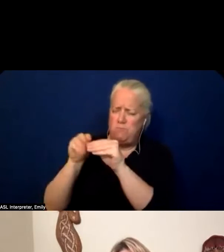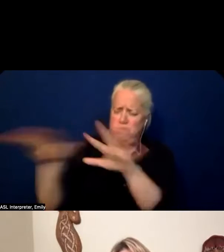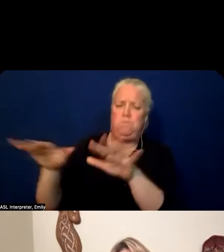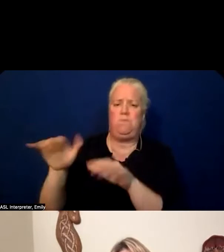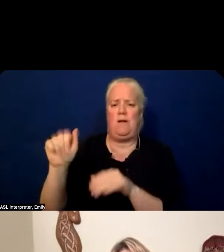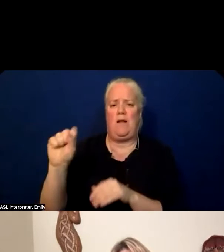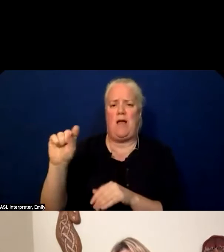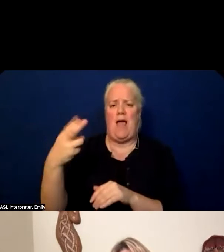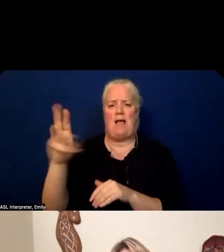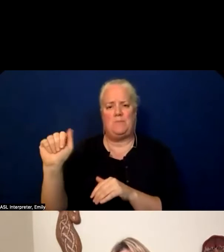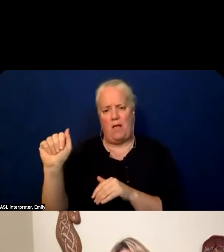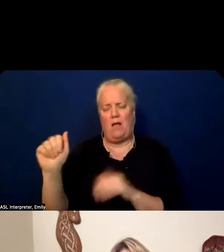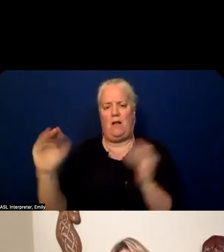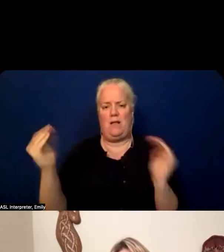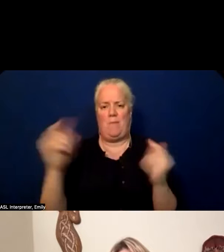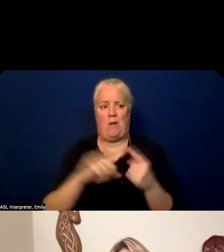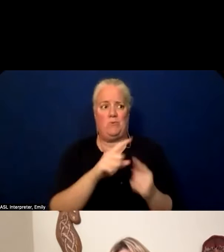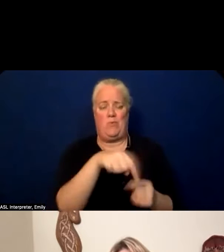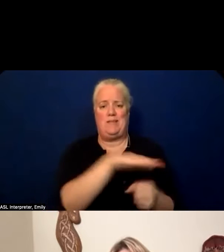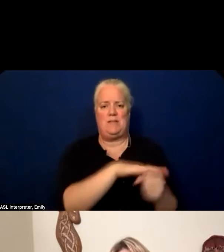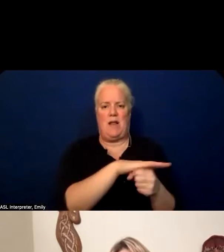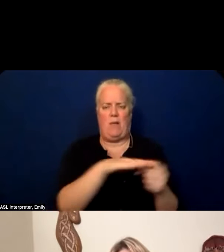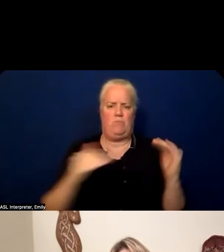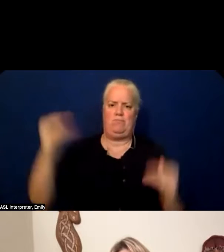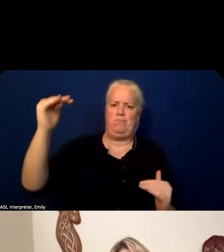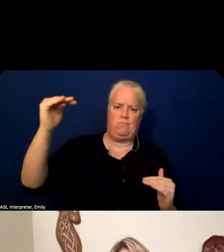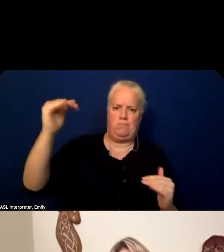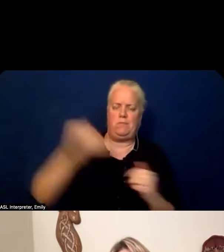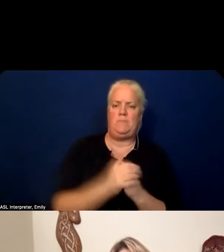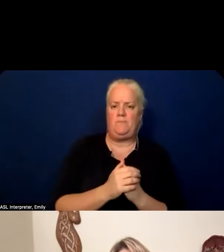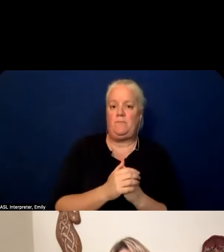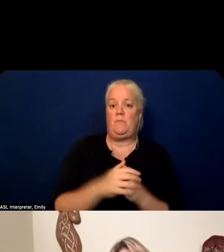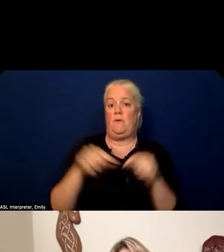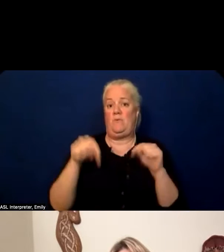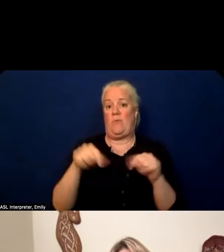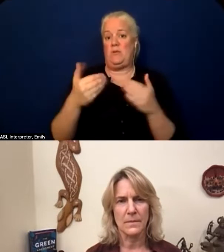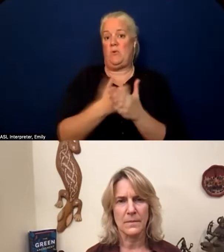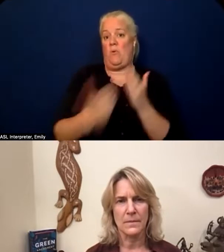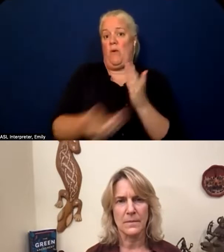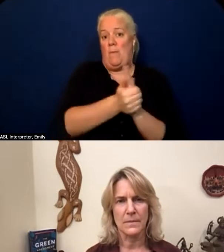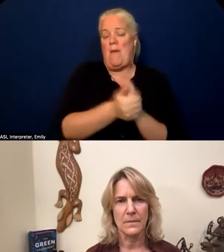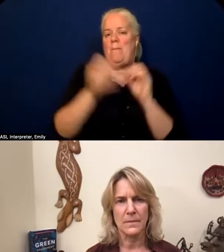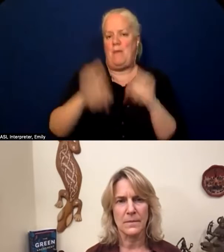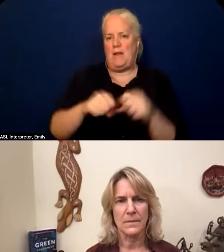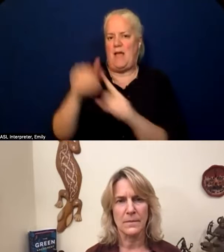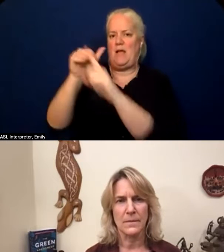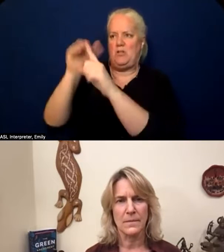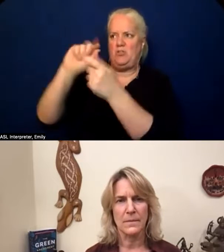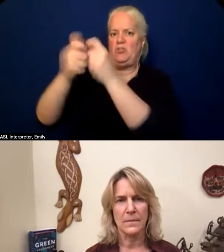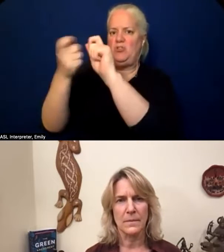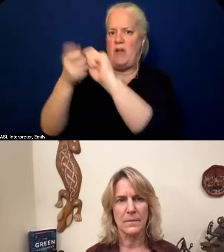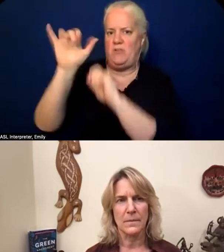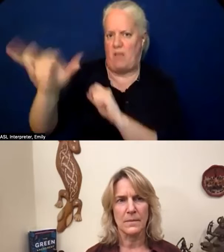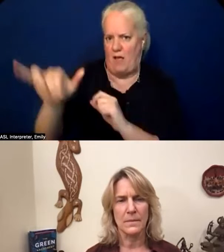magnitude less. This is going to be a way to try to change that and to try to bring